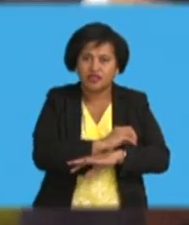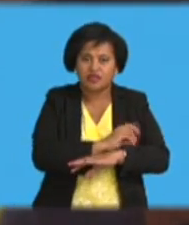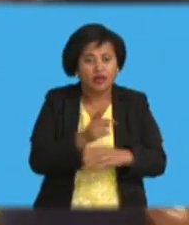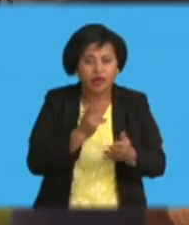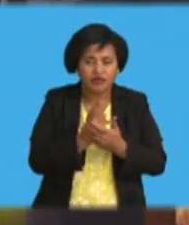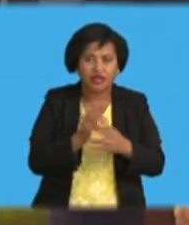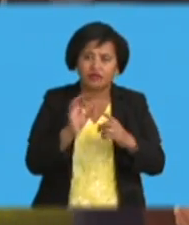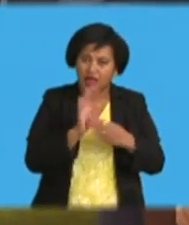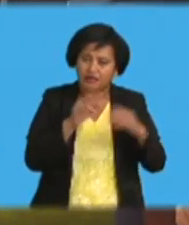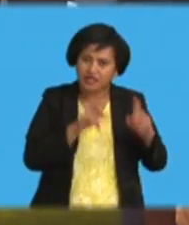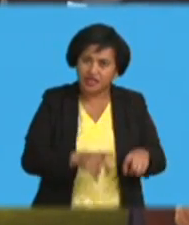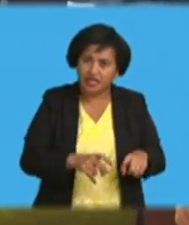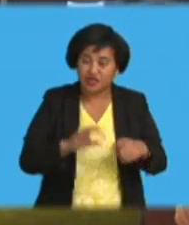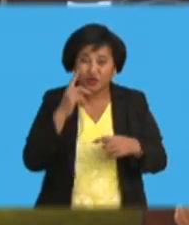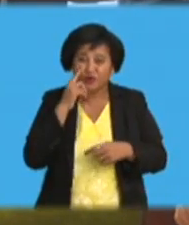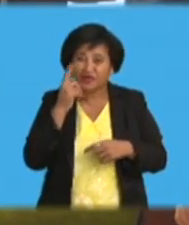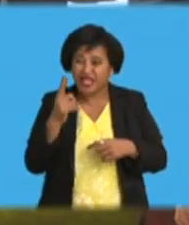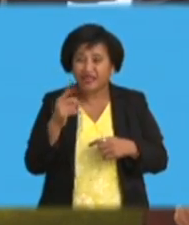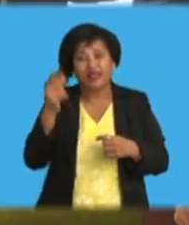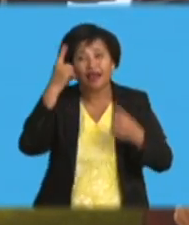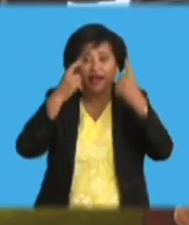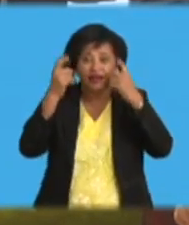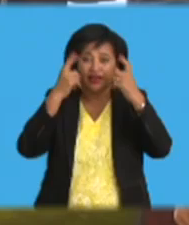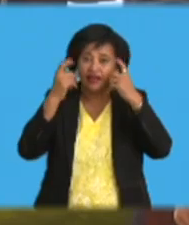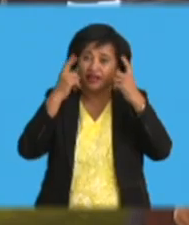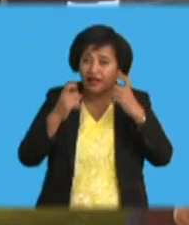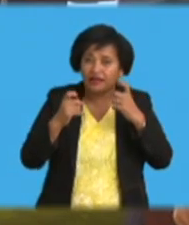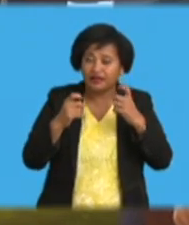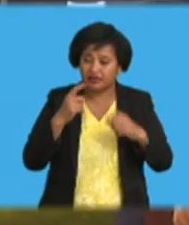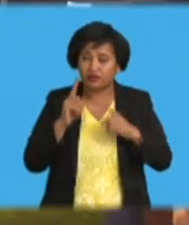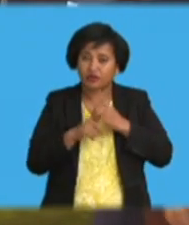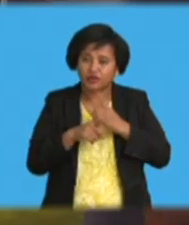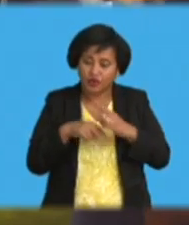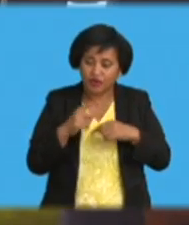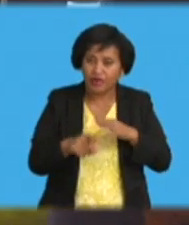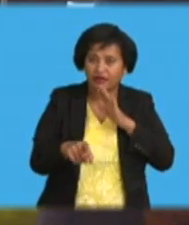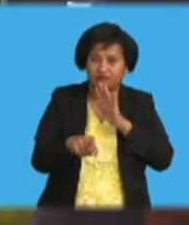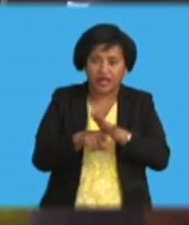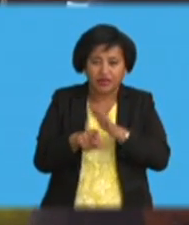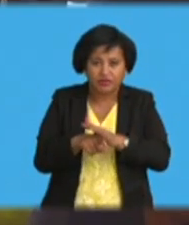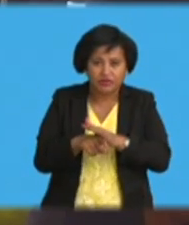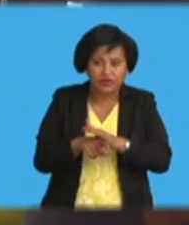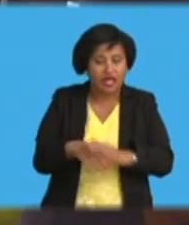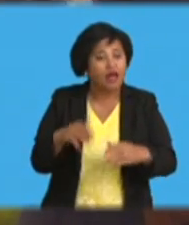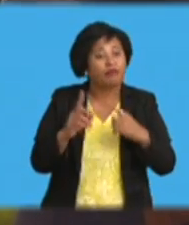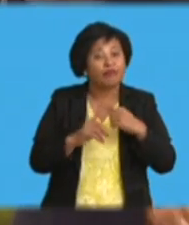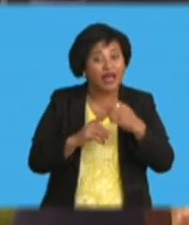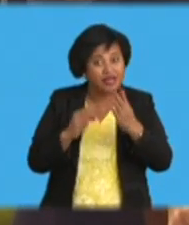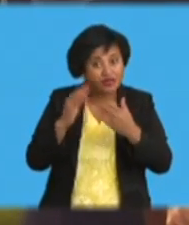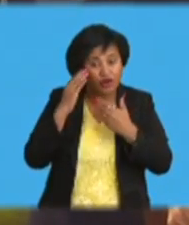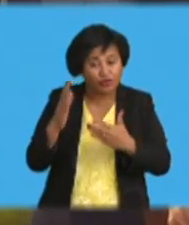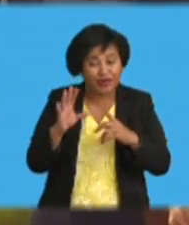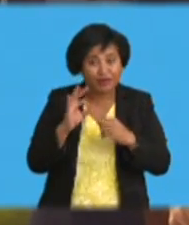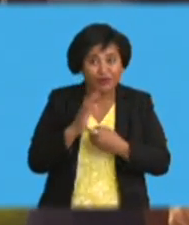fake social media claims in an official party statement. And please, Honourable Prasad, let me stop you before